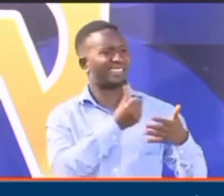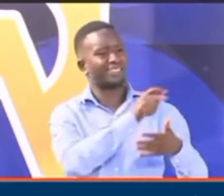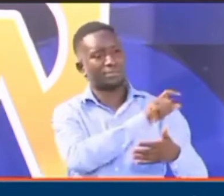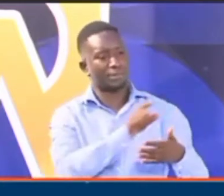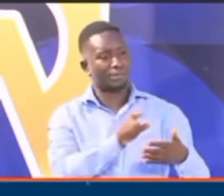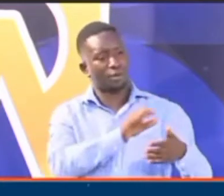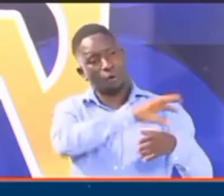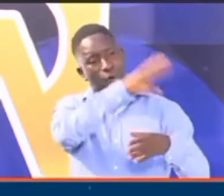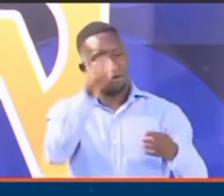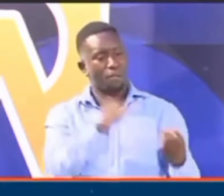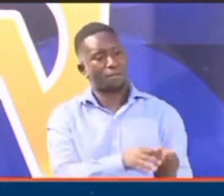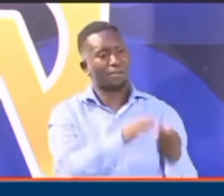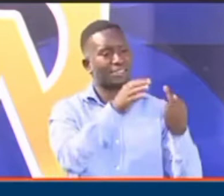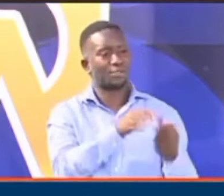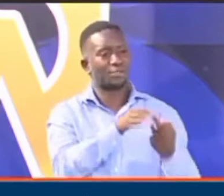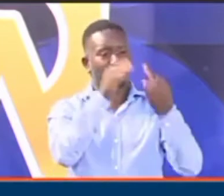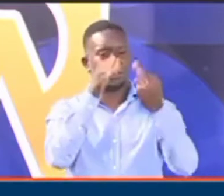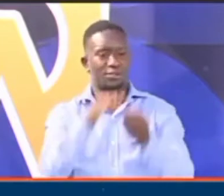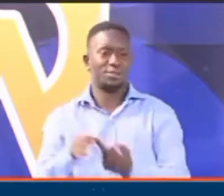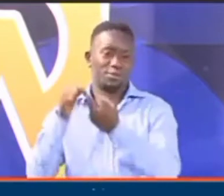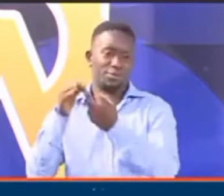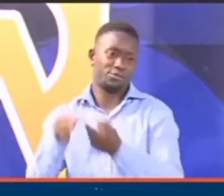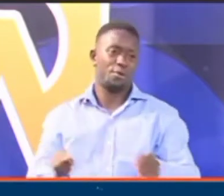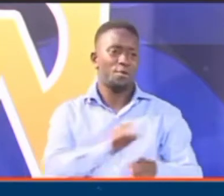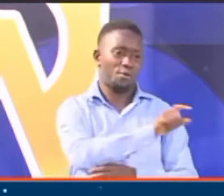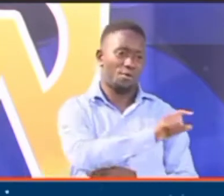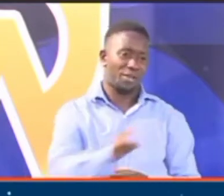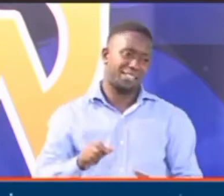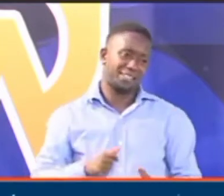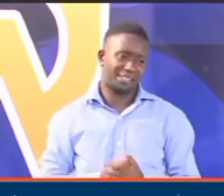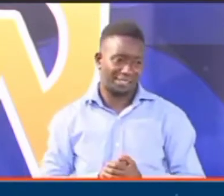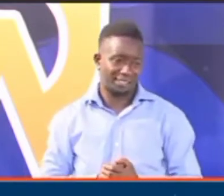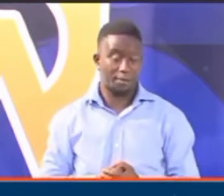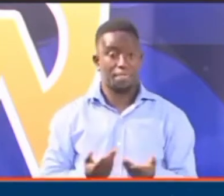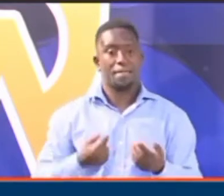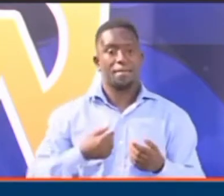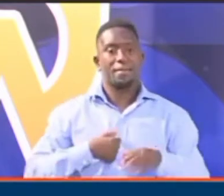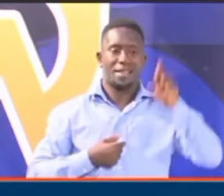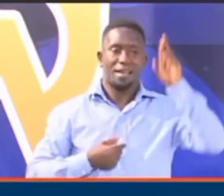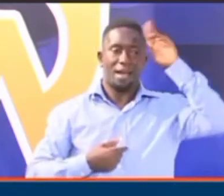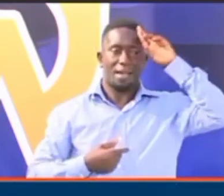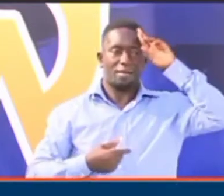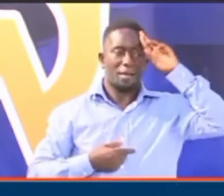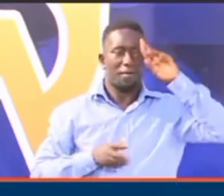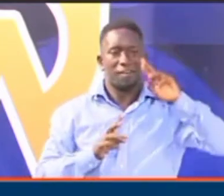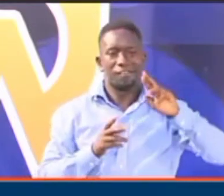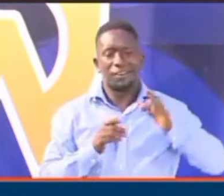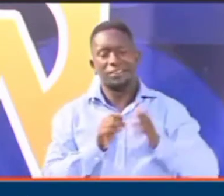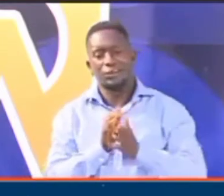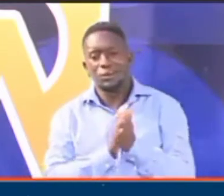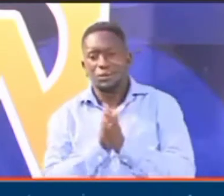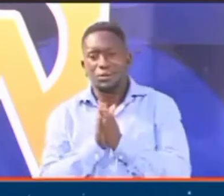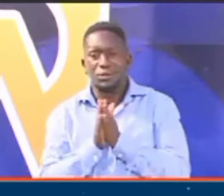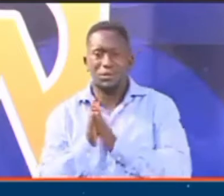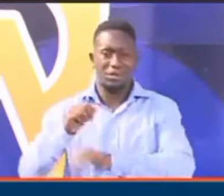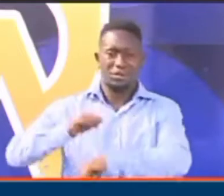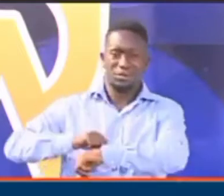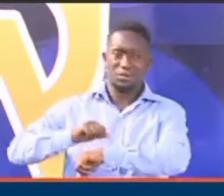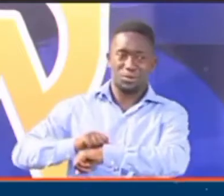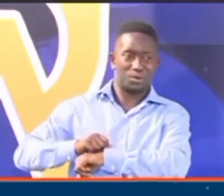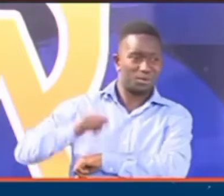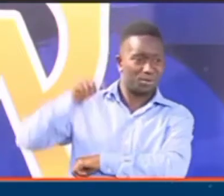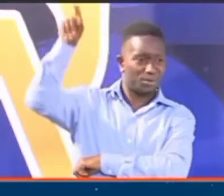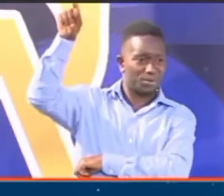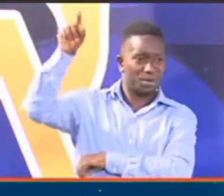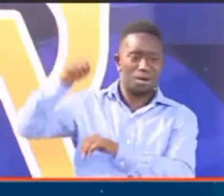they were all special. All the six weeks were special. And I still remember the exciting squeal that Maureen made when